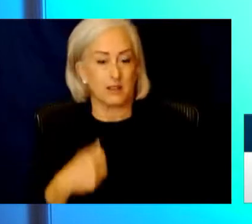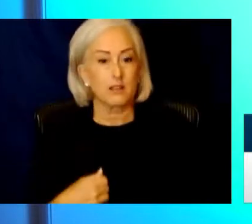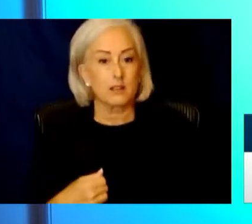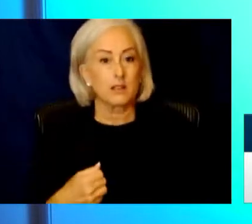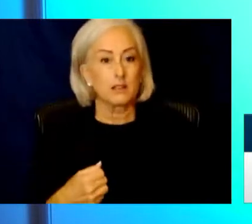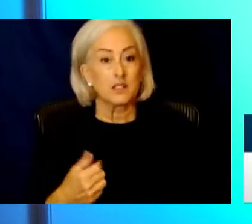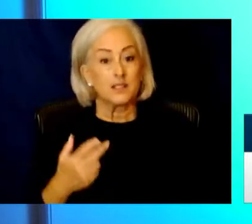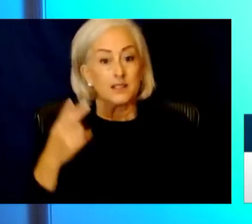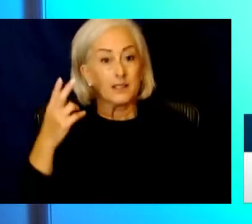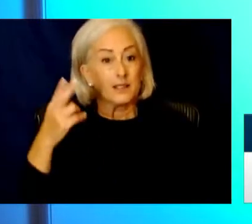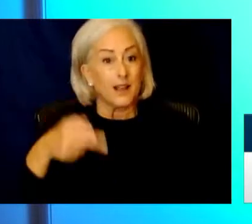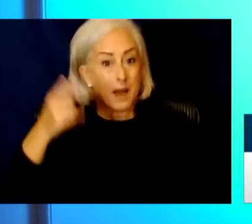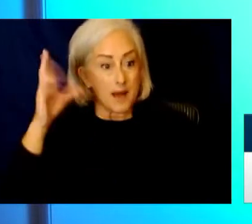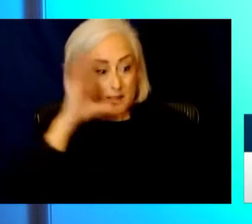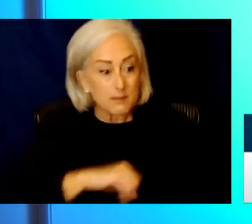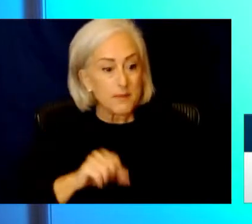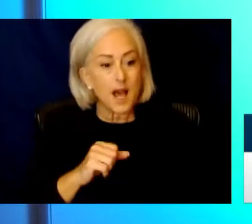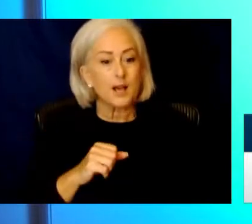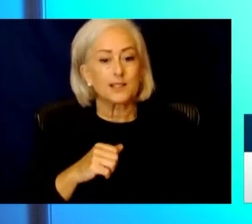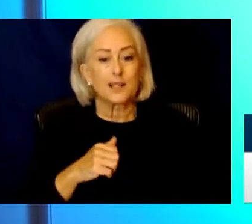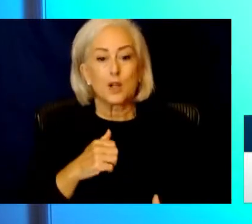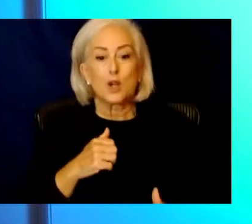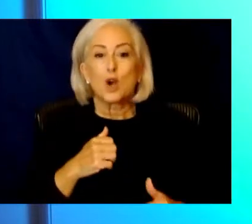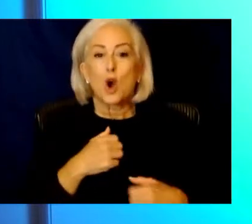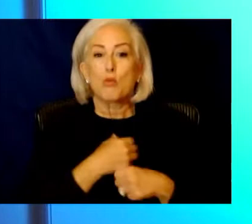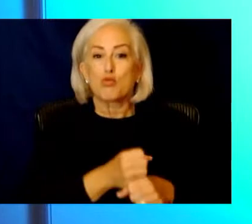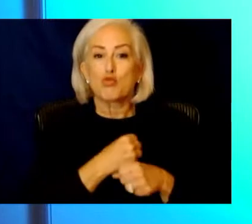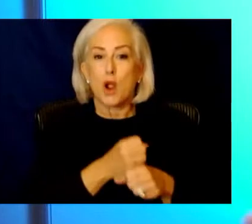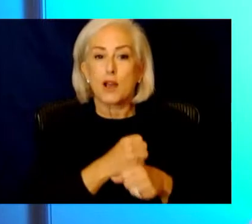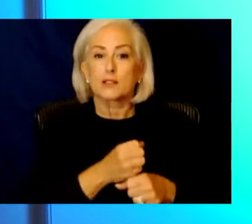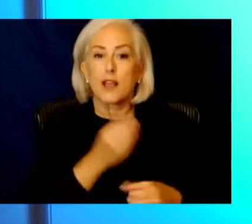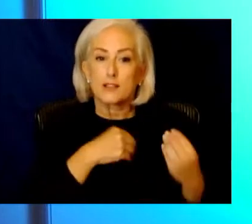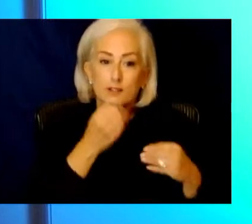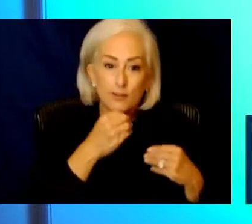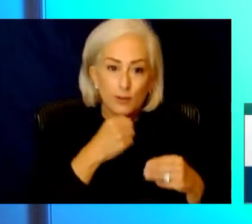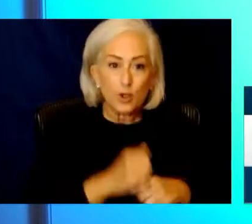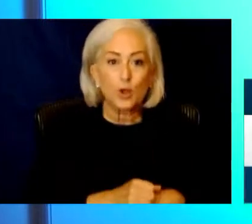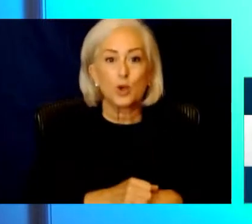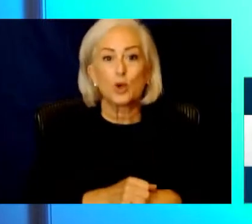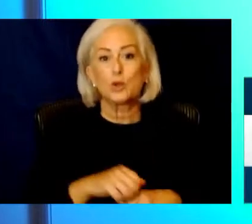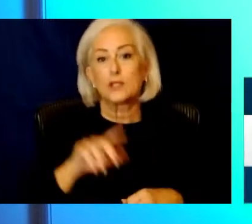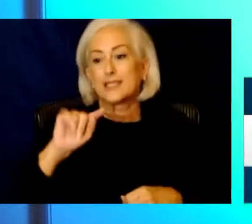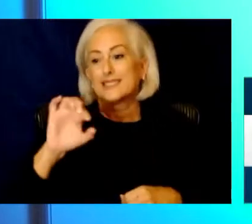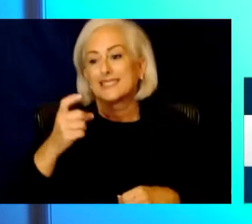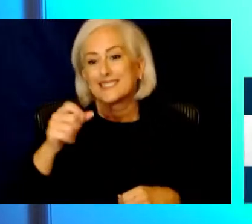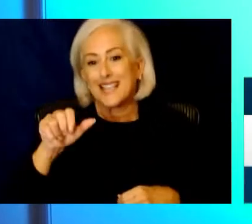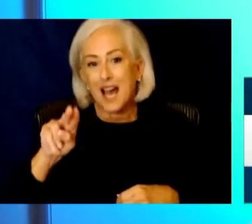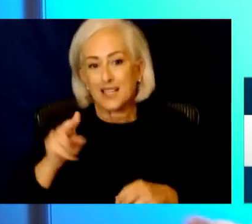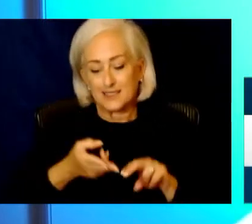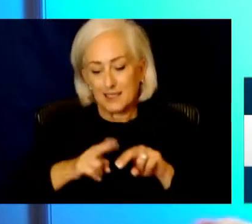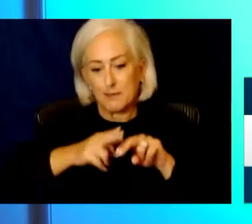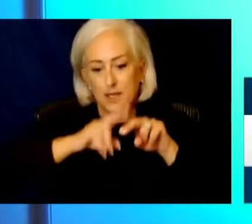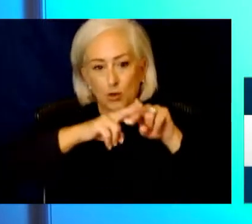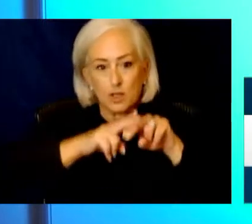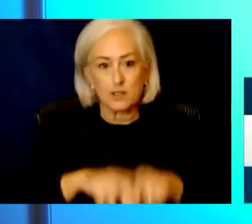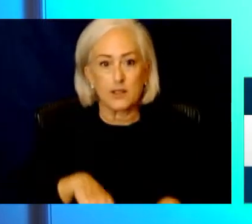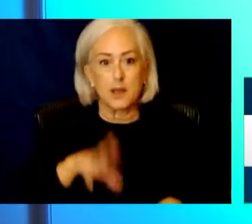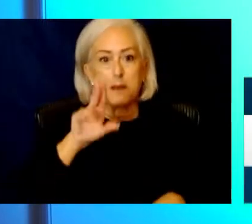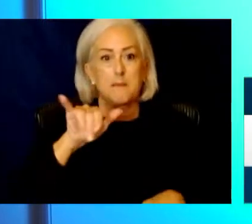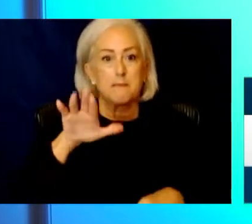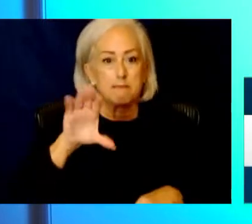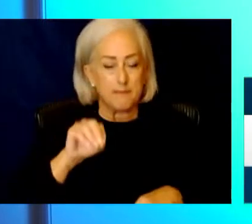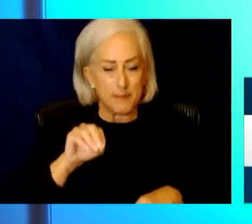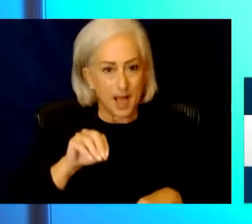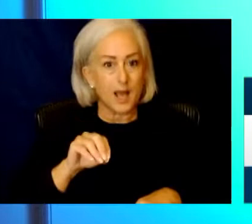about processed food and diets. There's been hypothesis about toxins and buildup of toxins and bioaccumulation, which is accumulation of toxins over